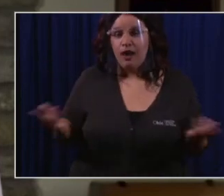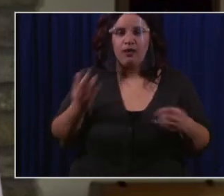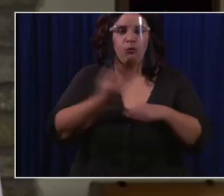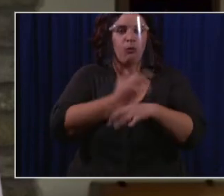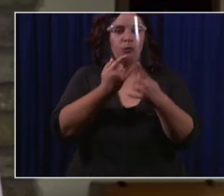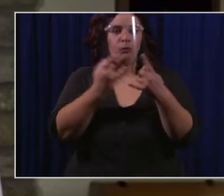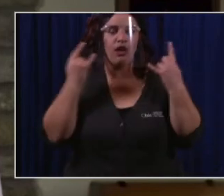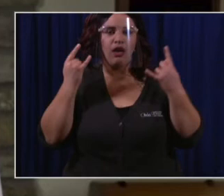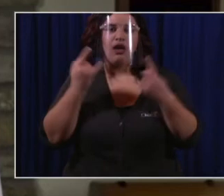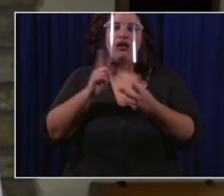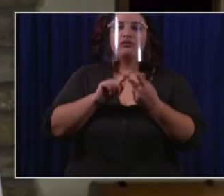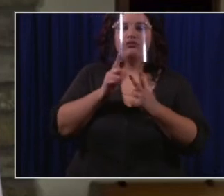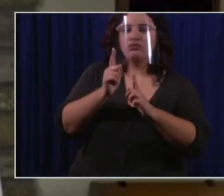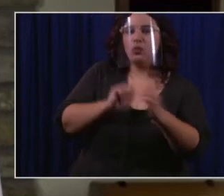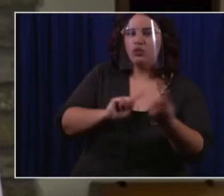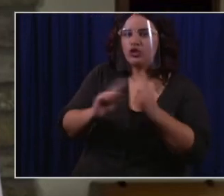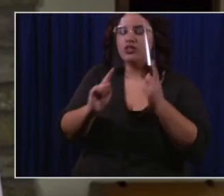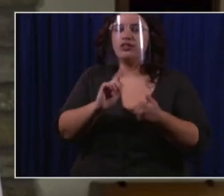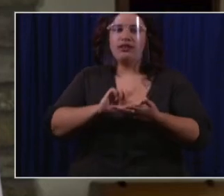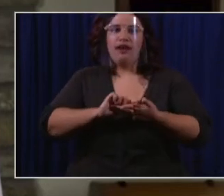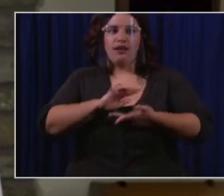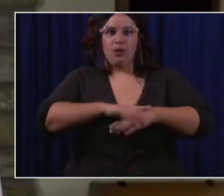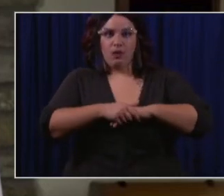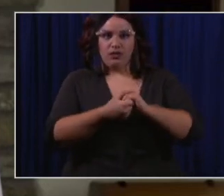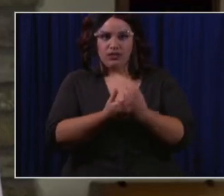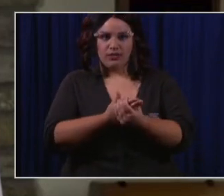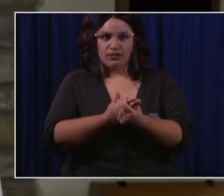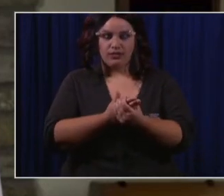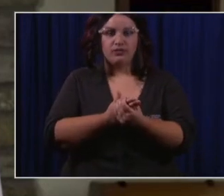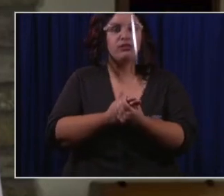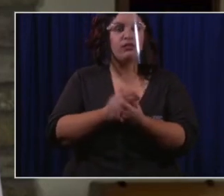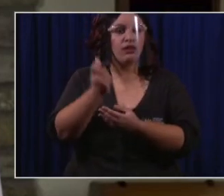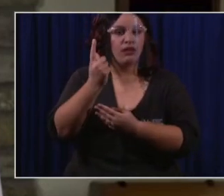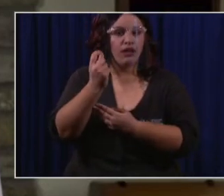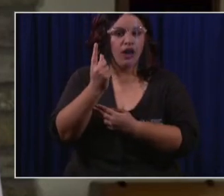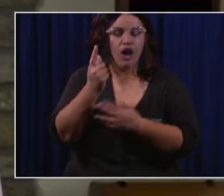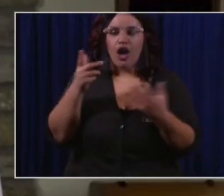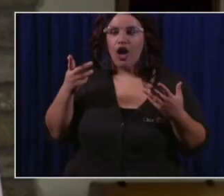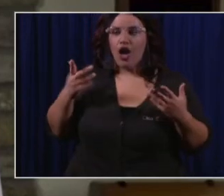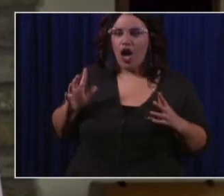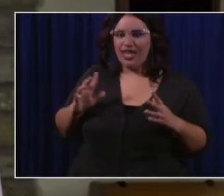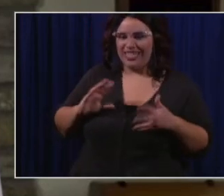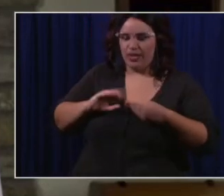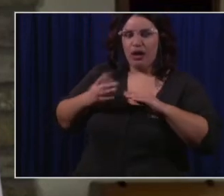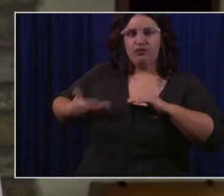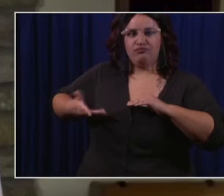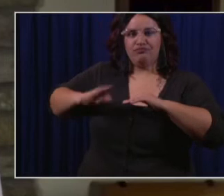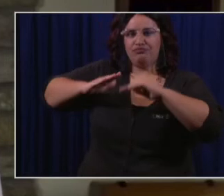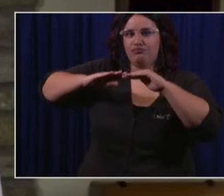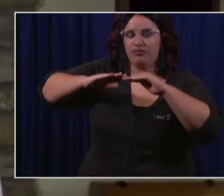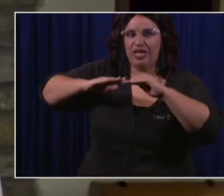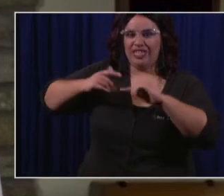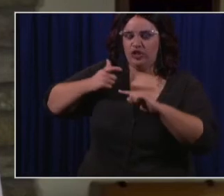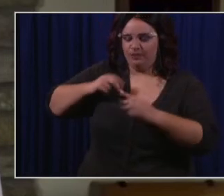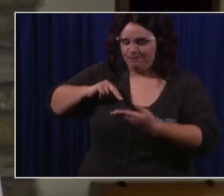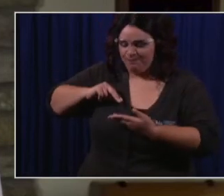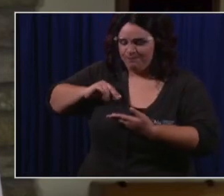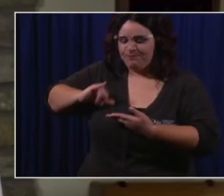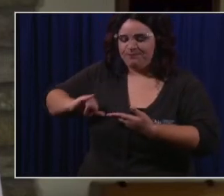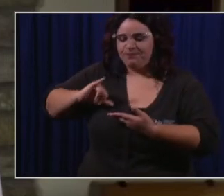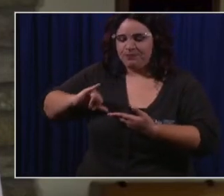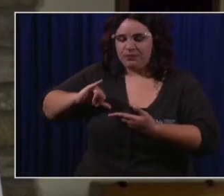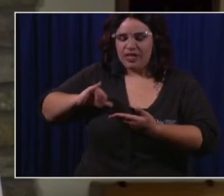that was after Ohio hit another infection record. And it also came before you issued a statewide mask